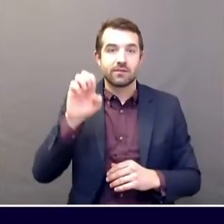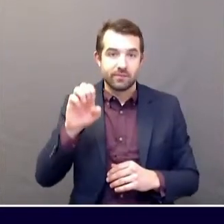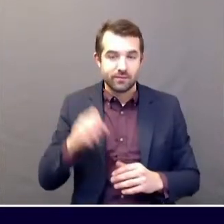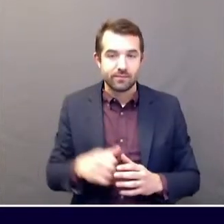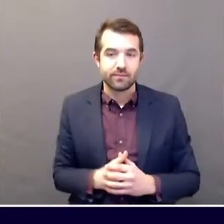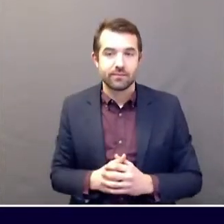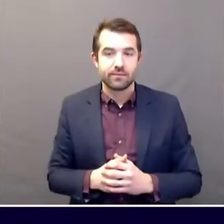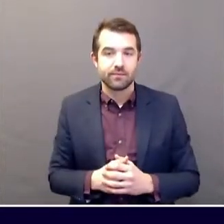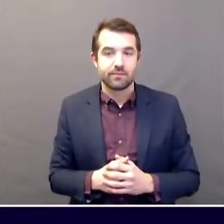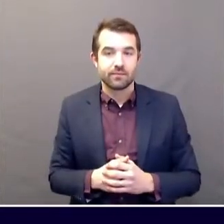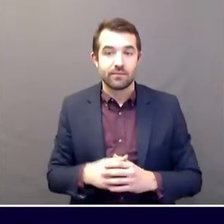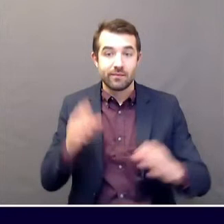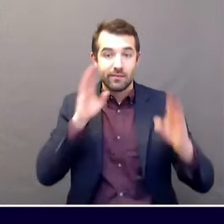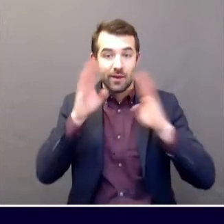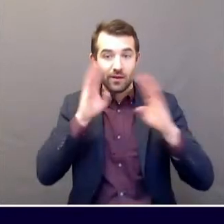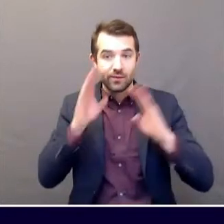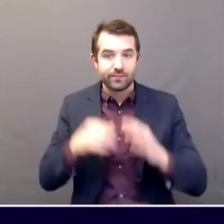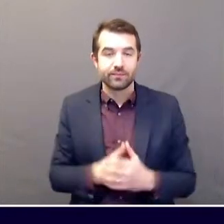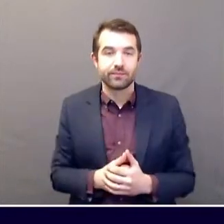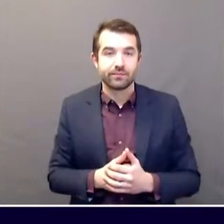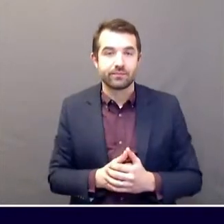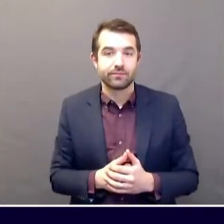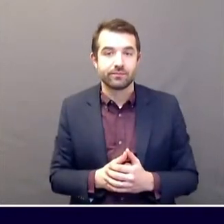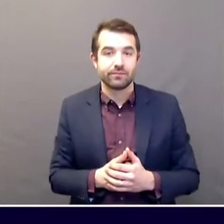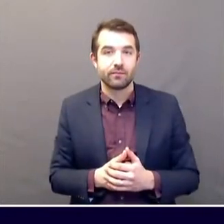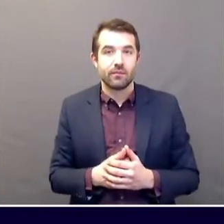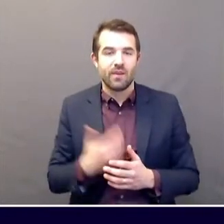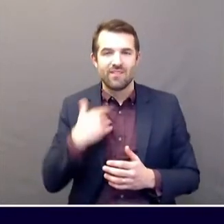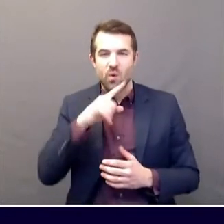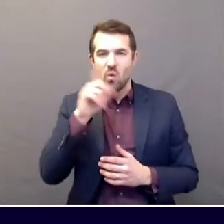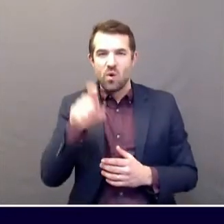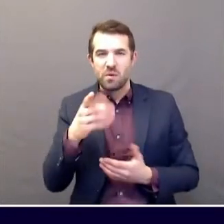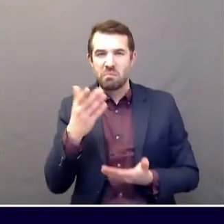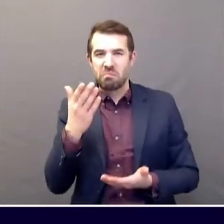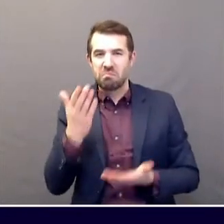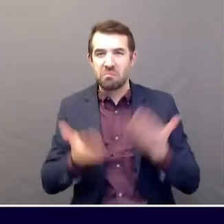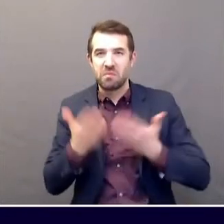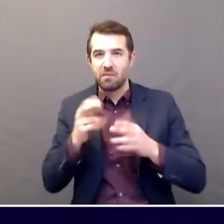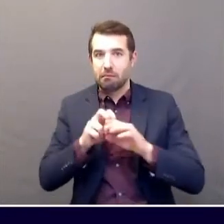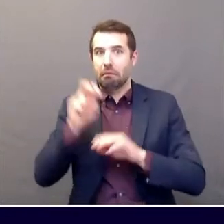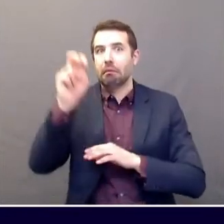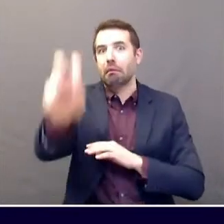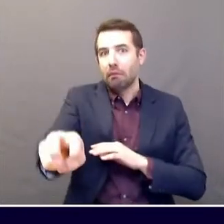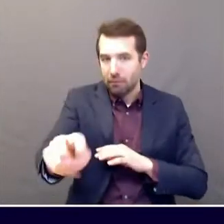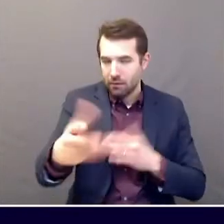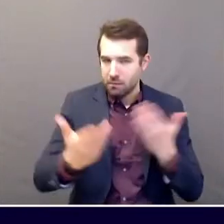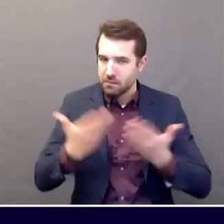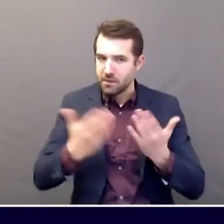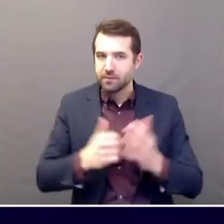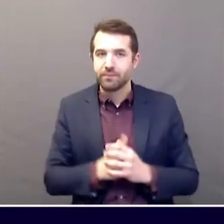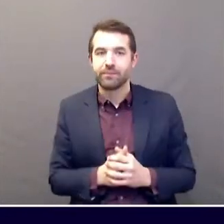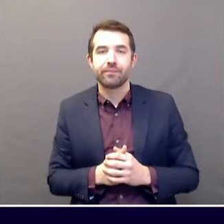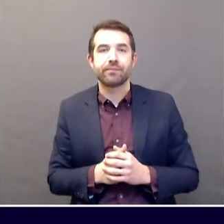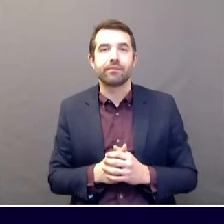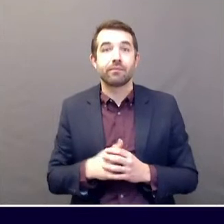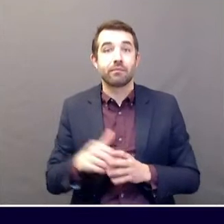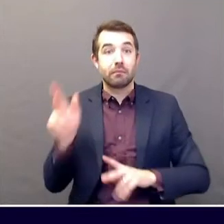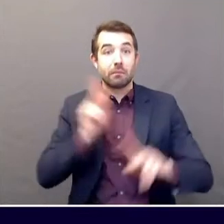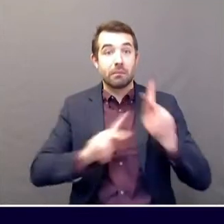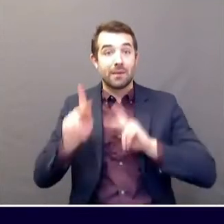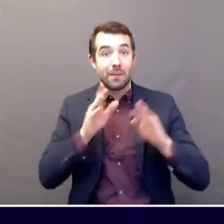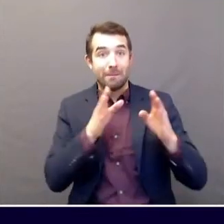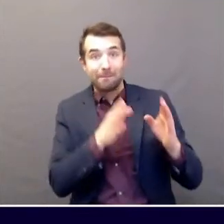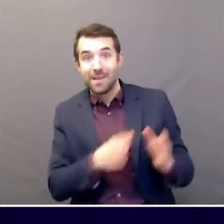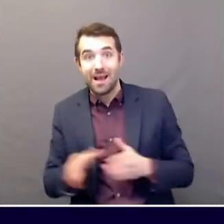Shah. This question may seem a little early, but I know the organizers of summer festivals are well into their